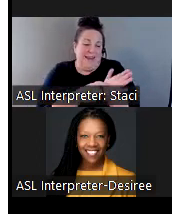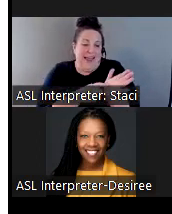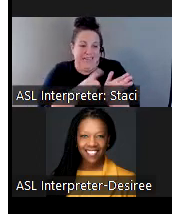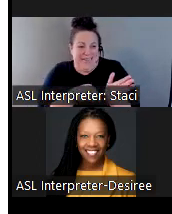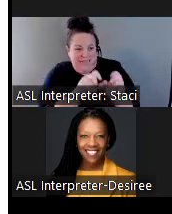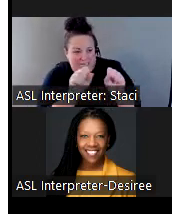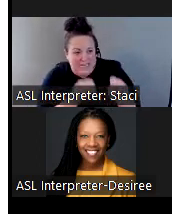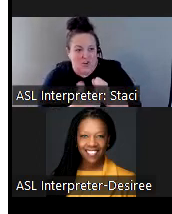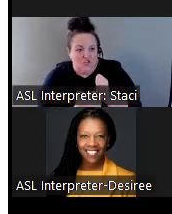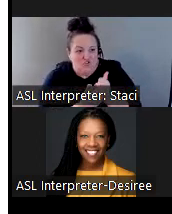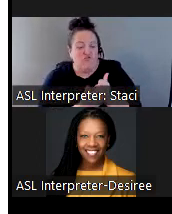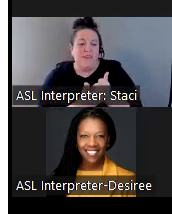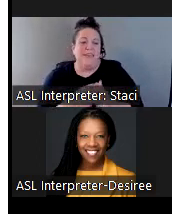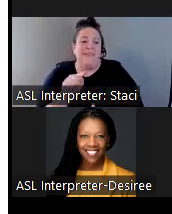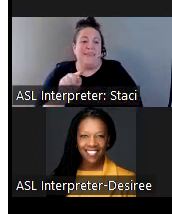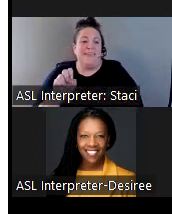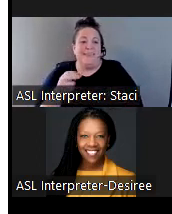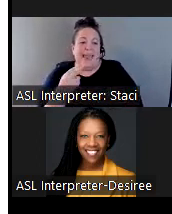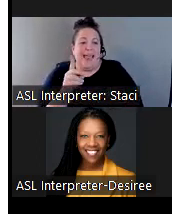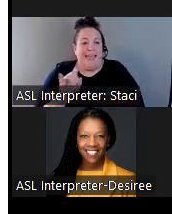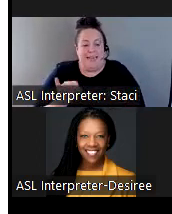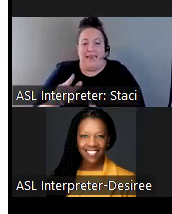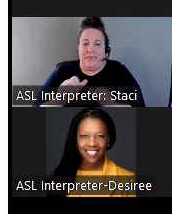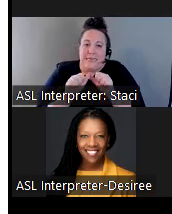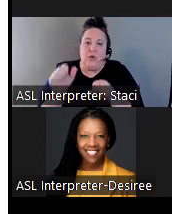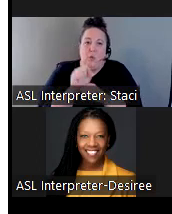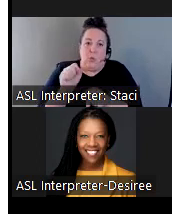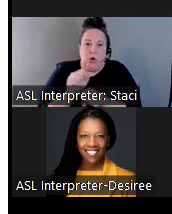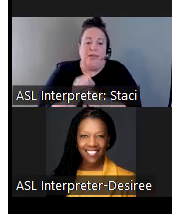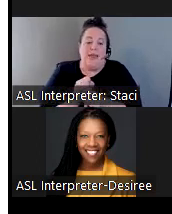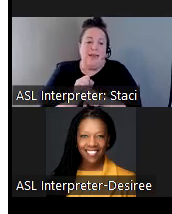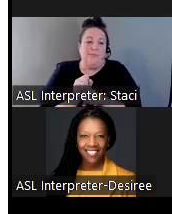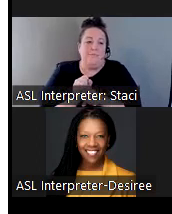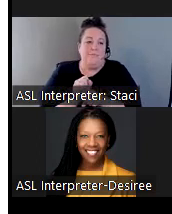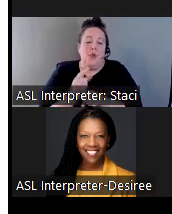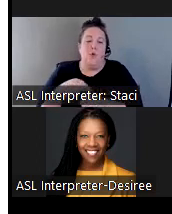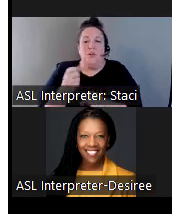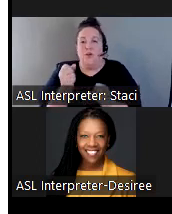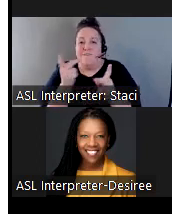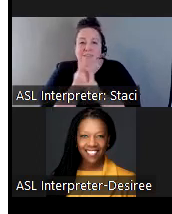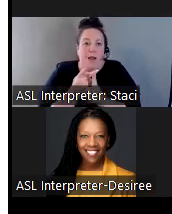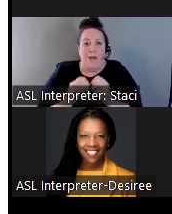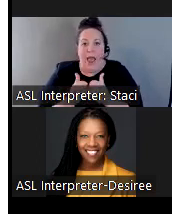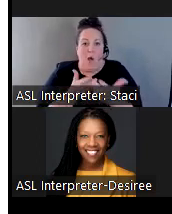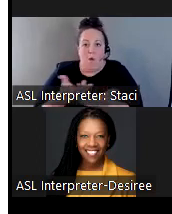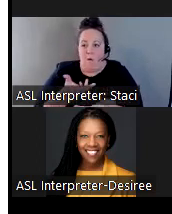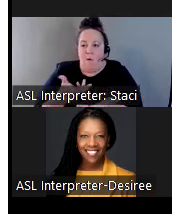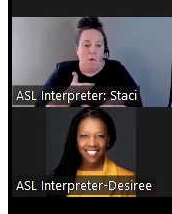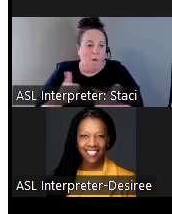that's something that Teddy continues to work on. And we're going to give you some workarounds today.